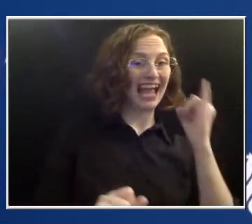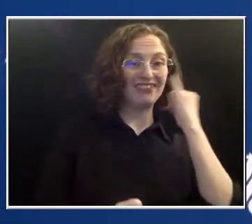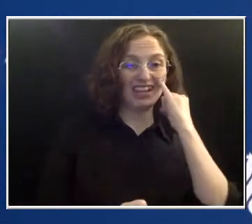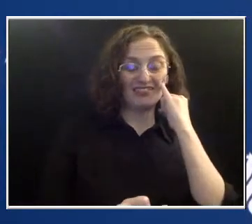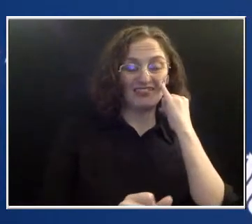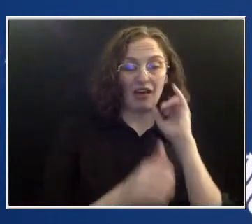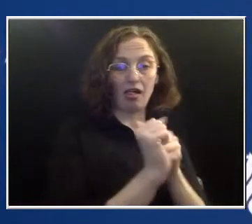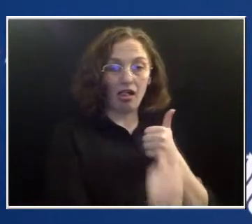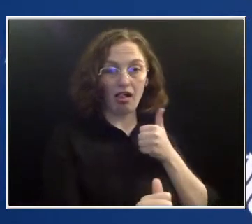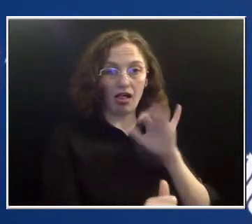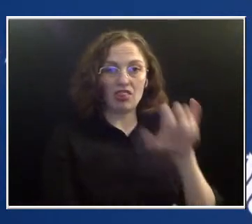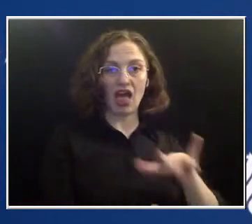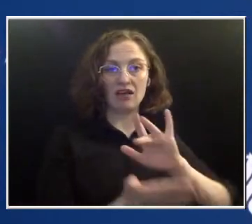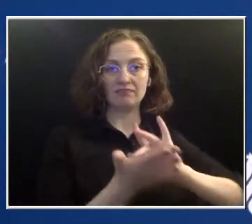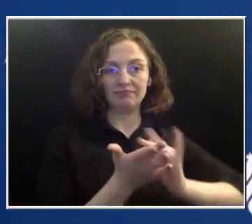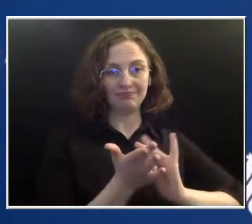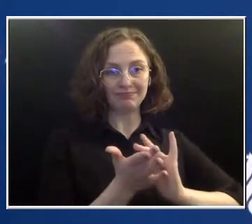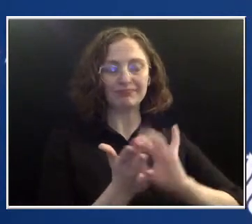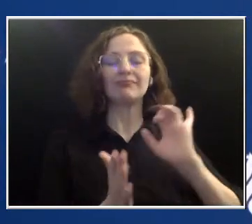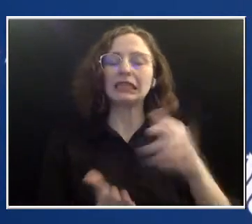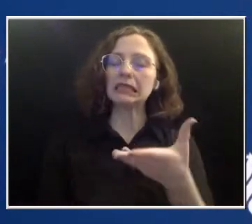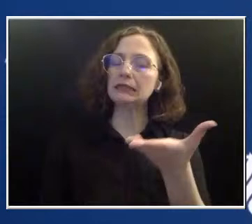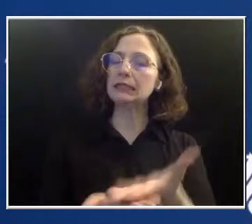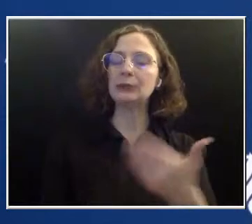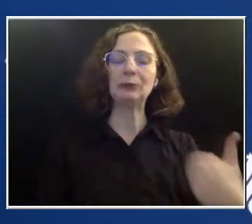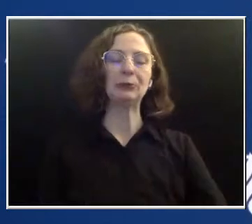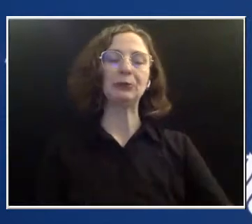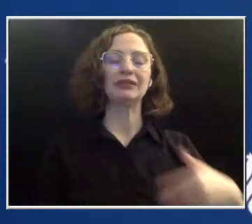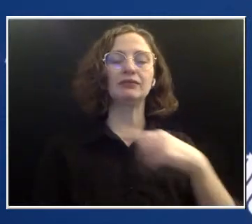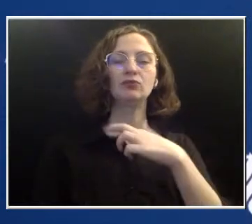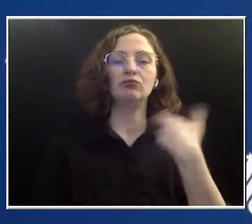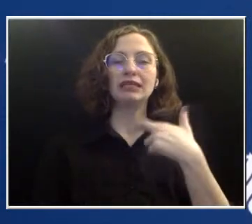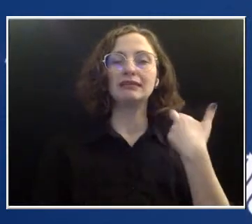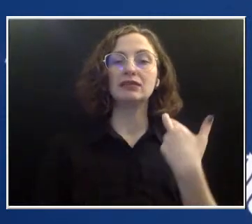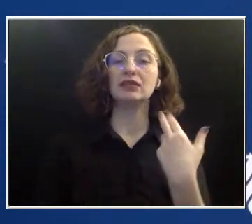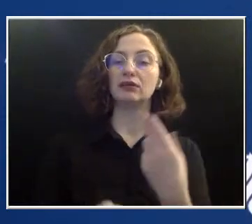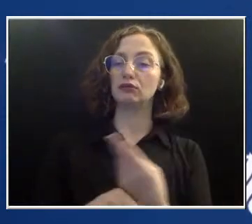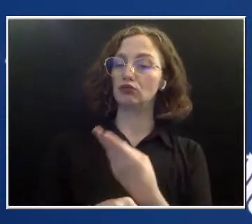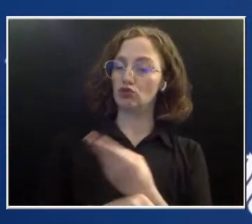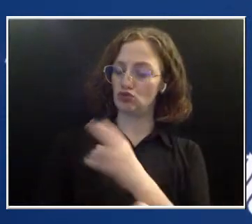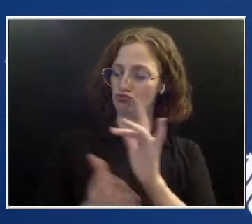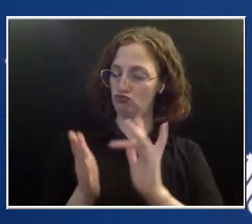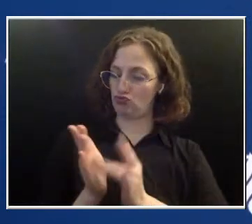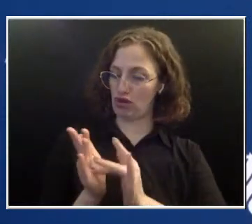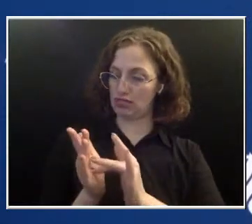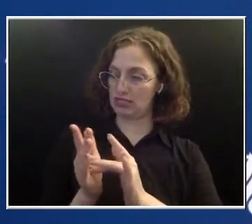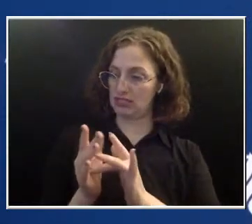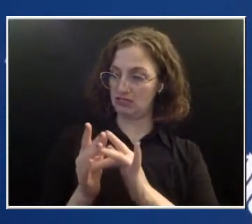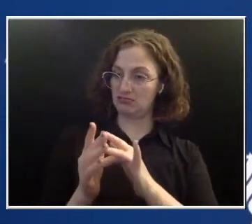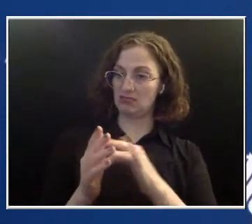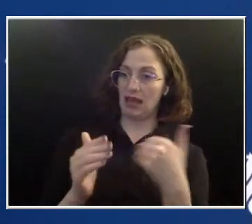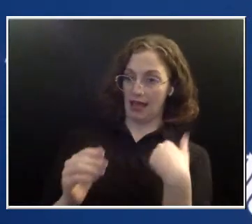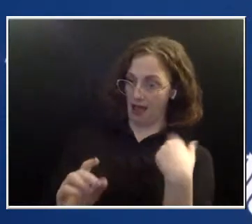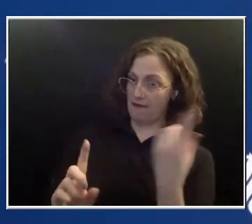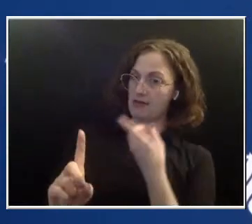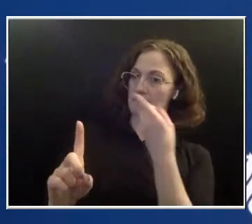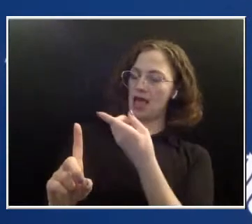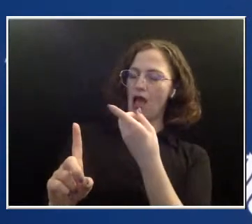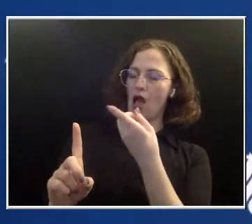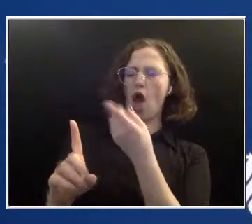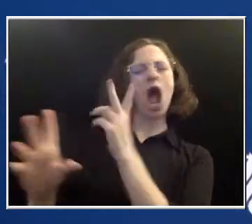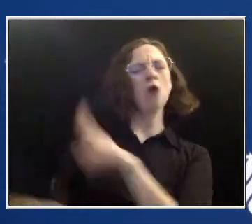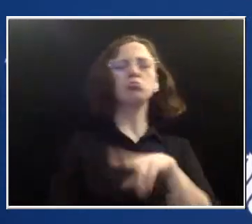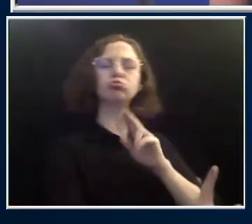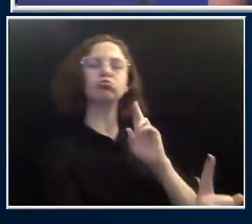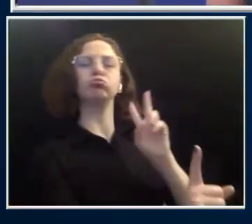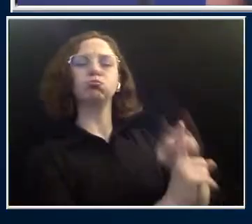again, illustrate the risks of using drugs for one thing that are really meant for another, especially when there's low quality evidence that they have any